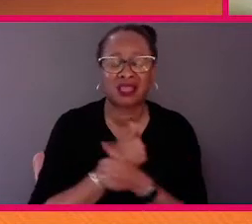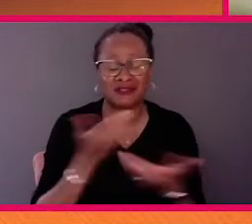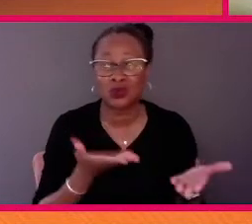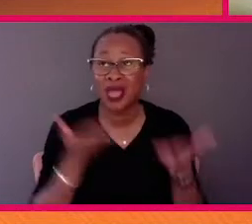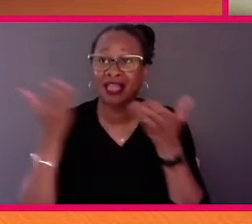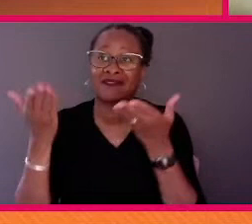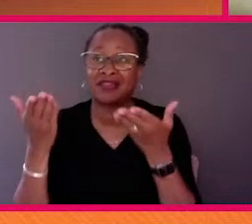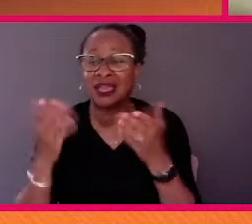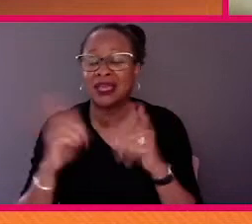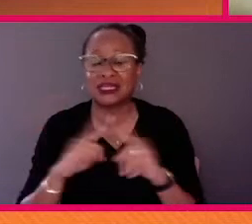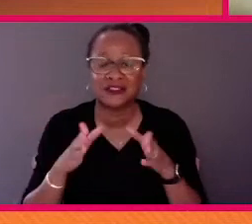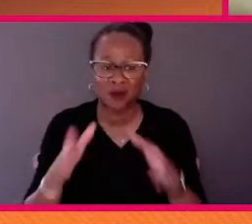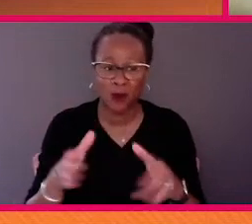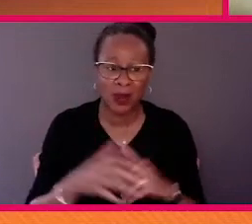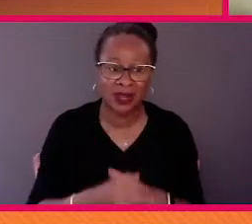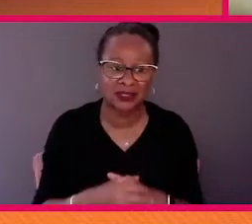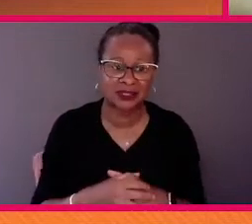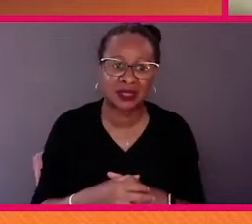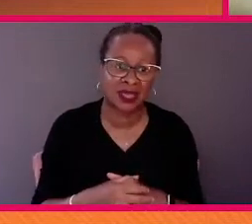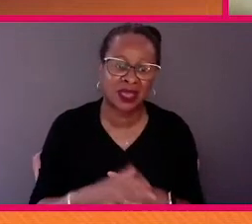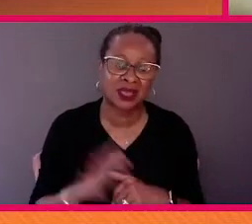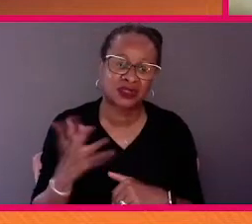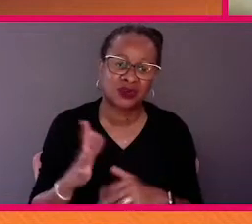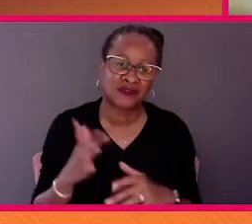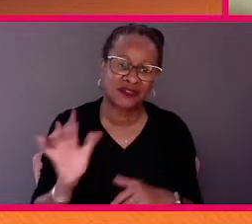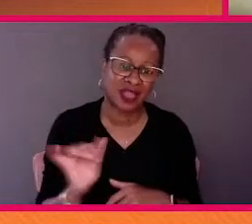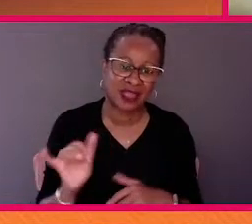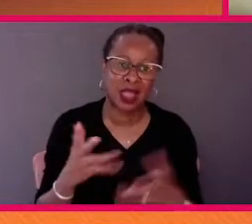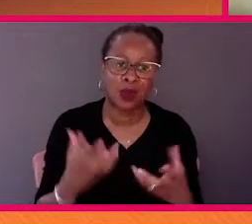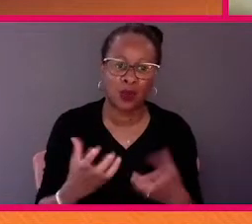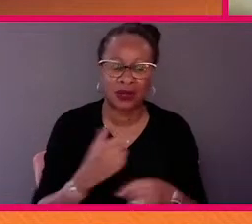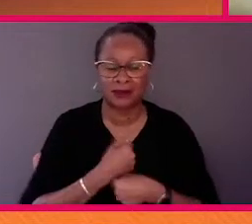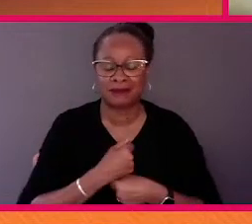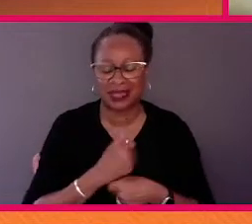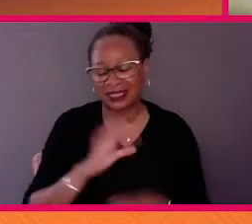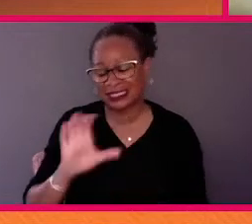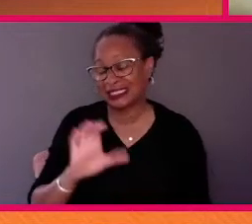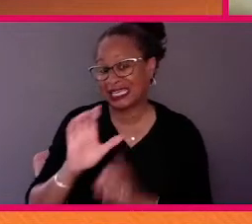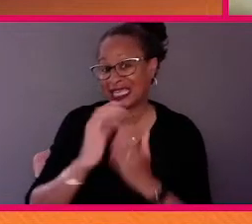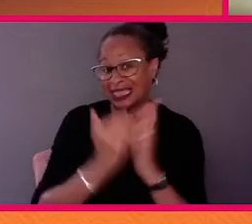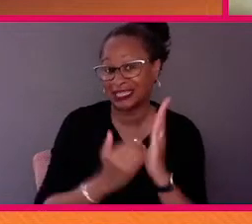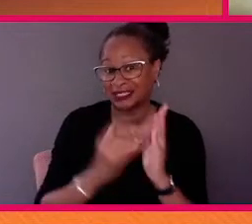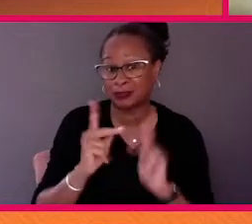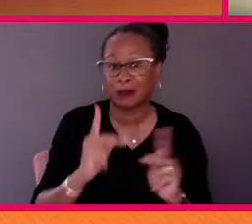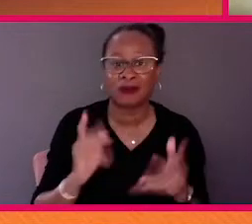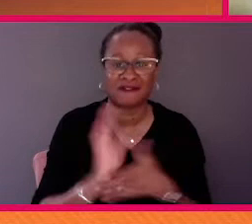way. And so it's sort of like I want to make the C-listers film and let those people have like